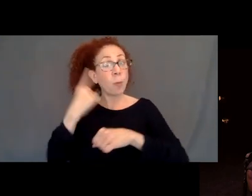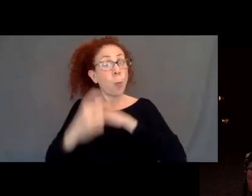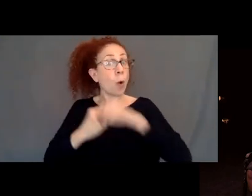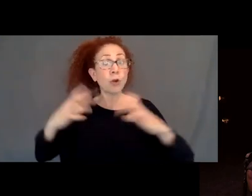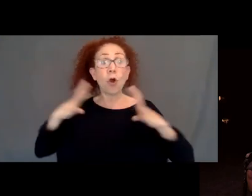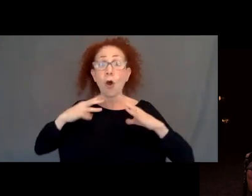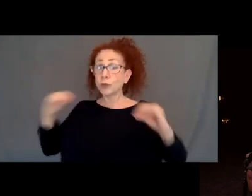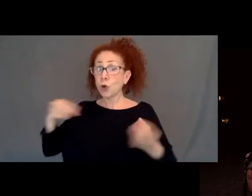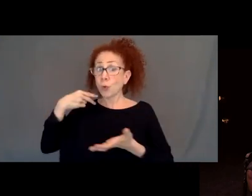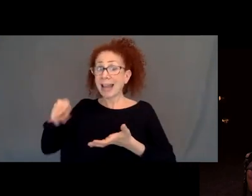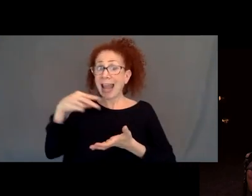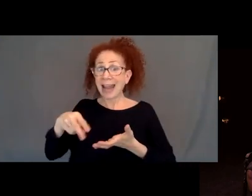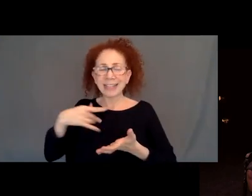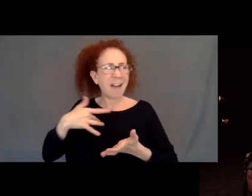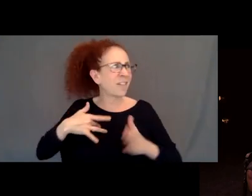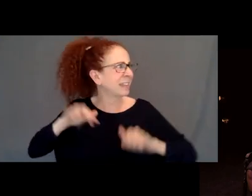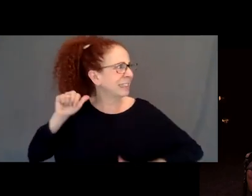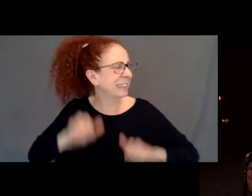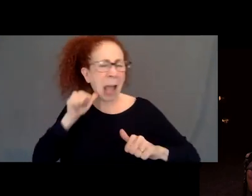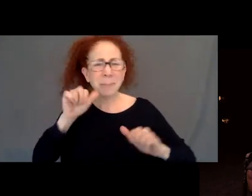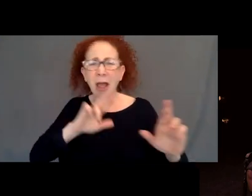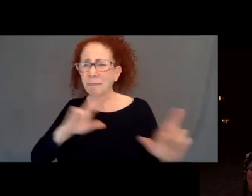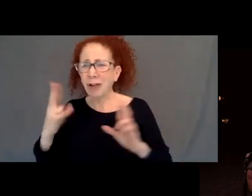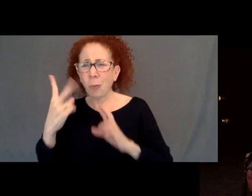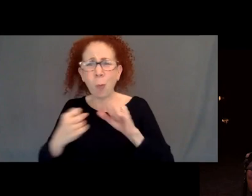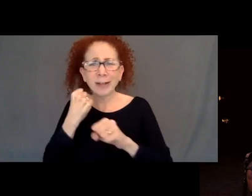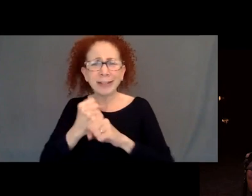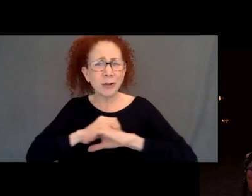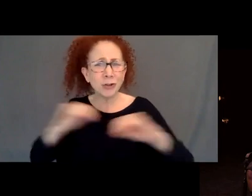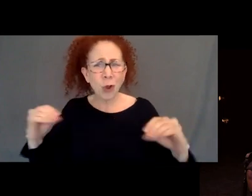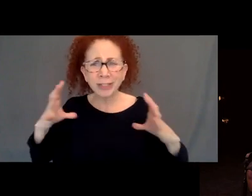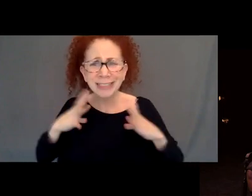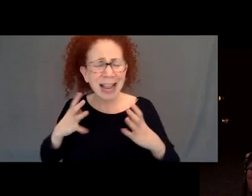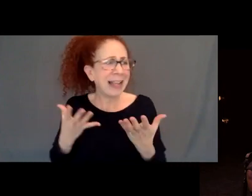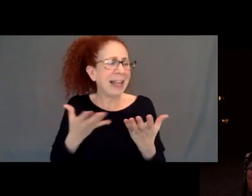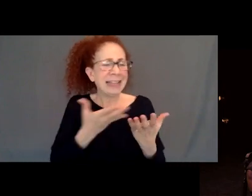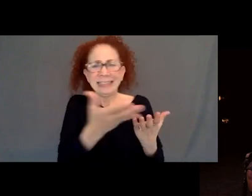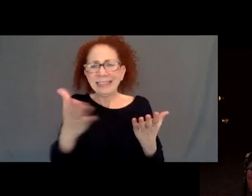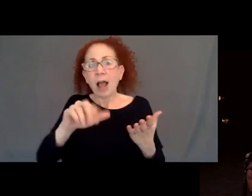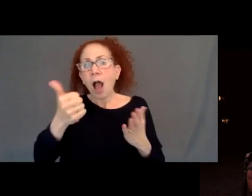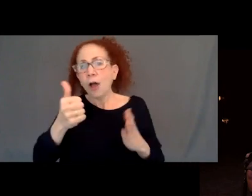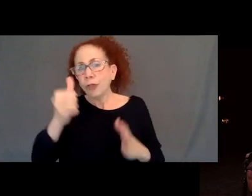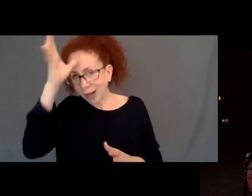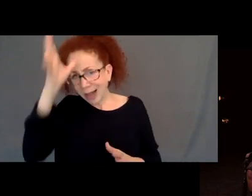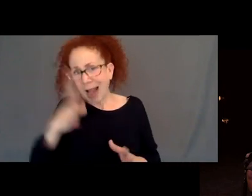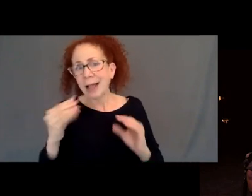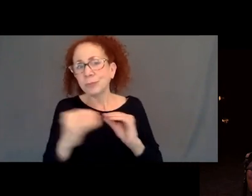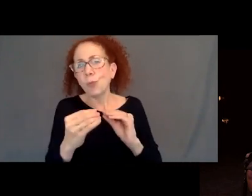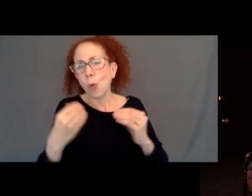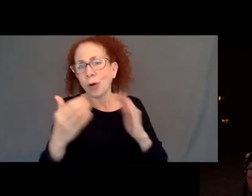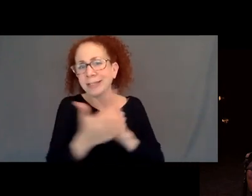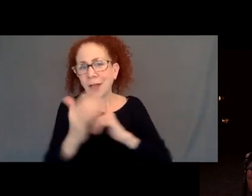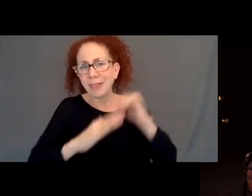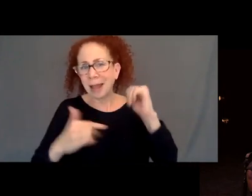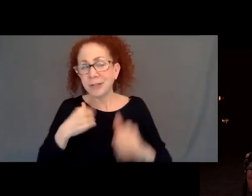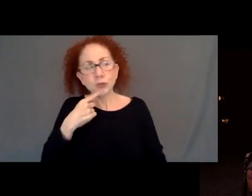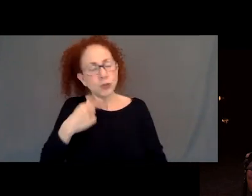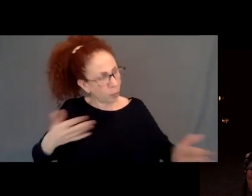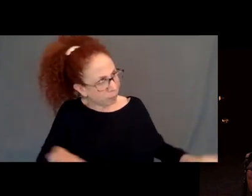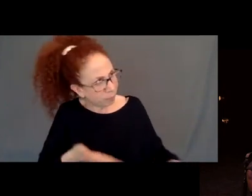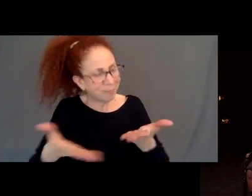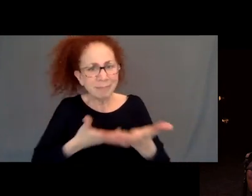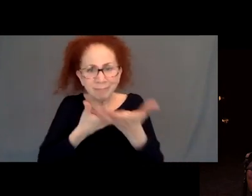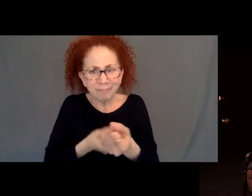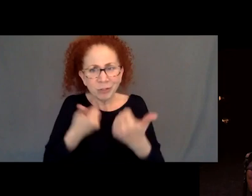I felt like, I don't know. I don't really think I'm ready. I think, you know, there's going to be plenty of other guys that are like way more talented. But she told me to just step out on that leap of